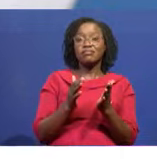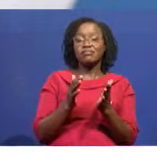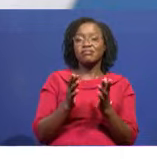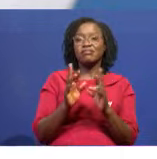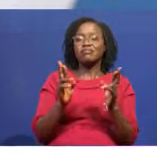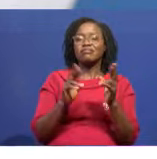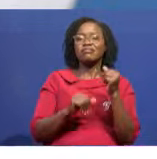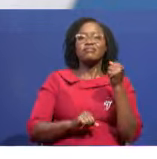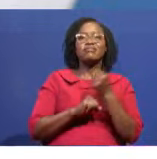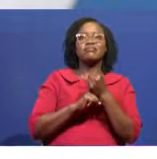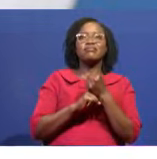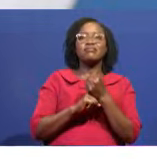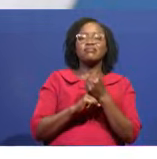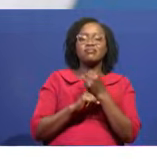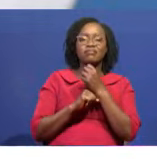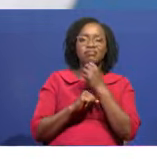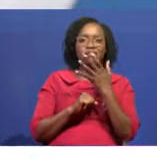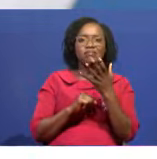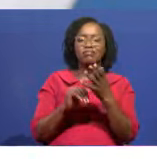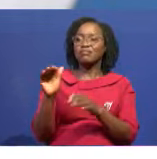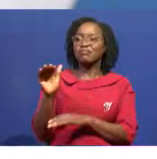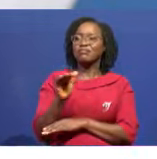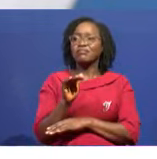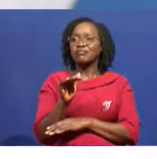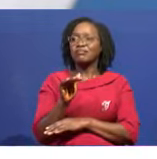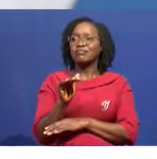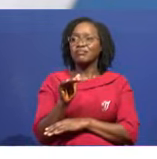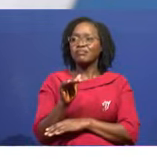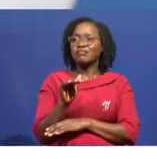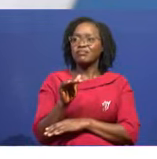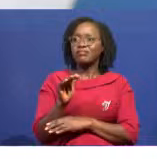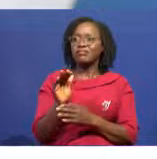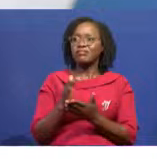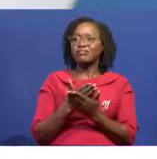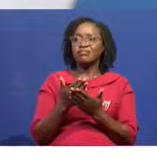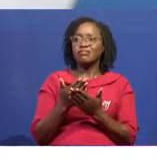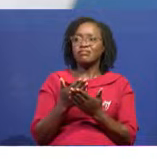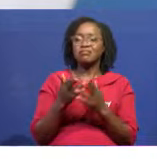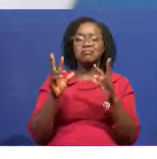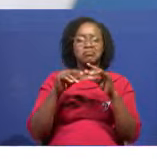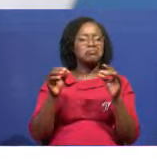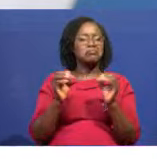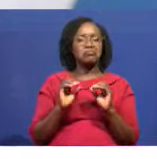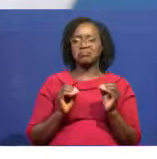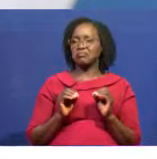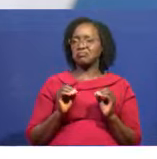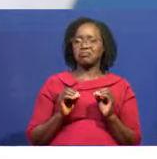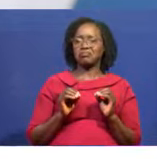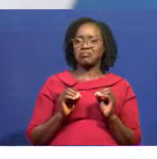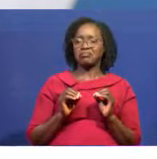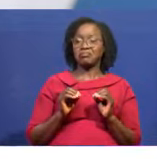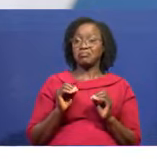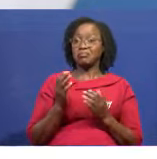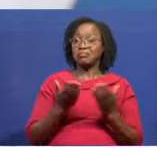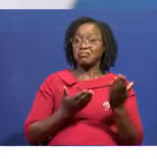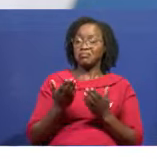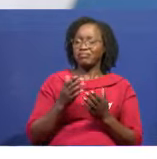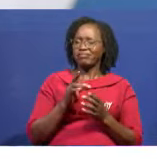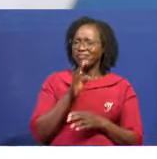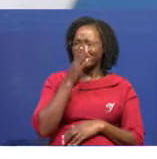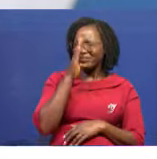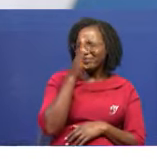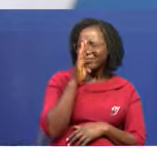willing to support the requests from the Ombudsman. Some don't even want to be investigated when their services are